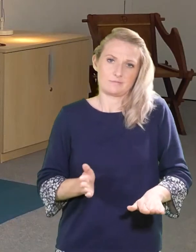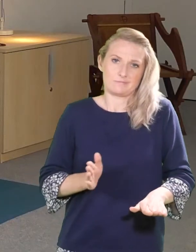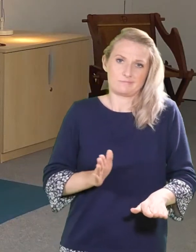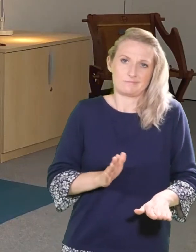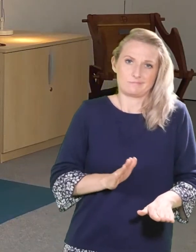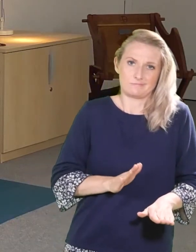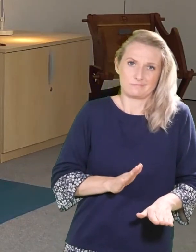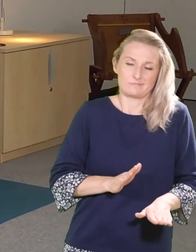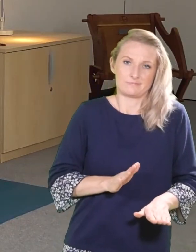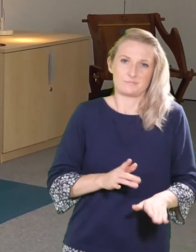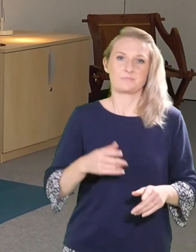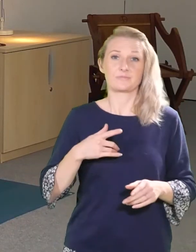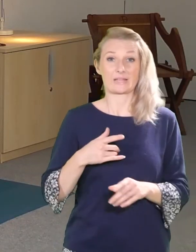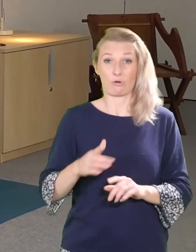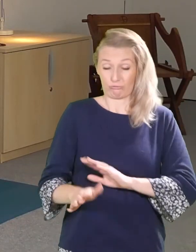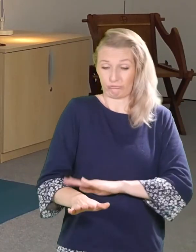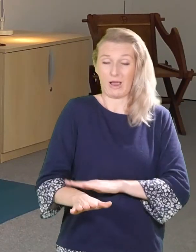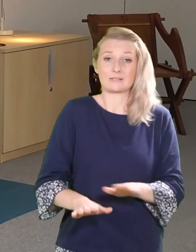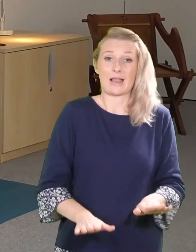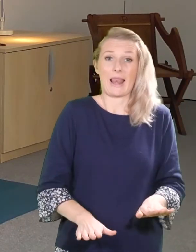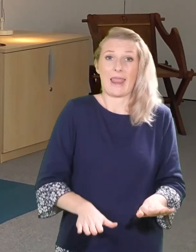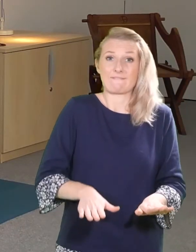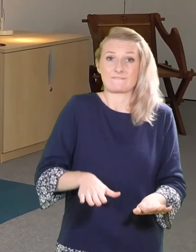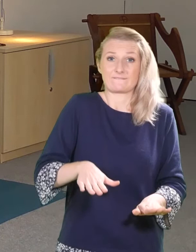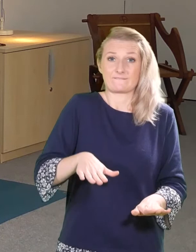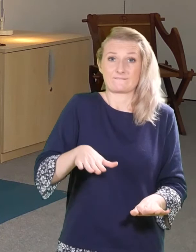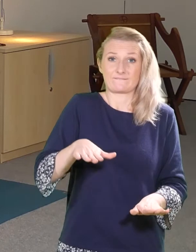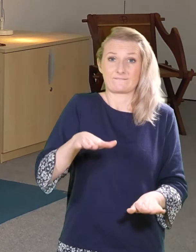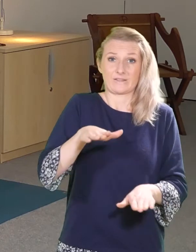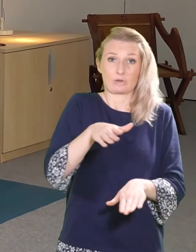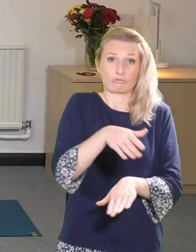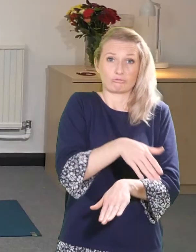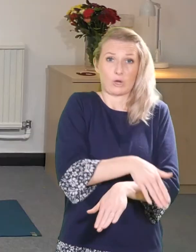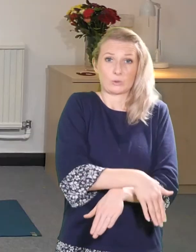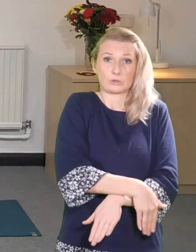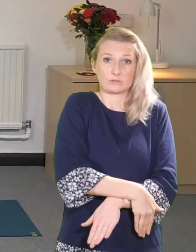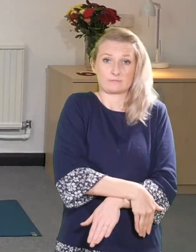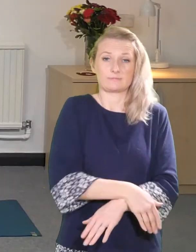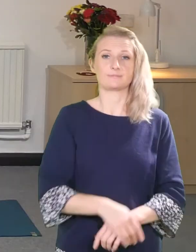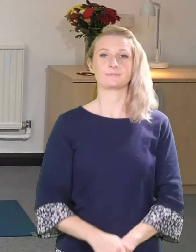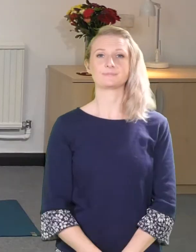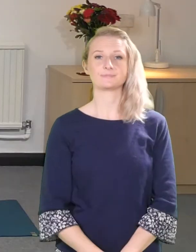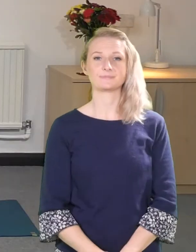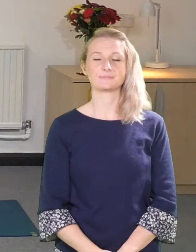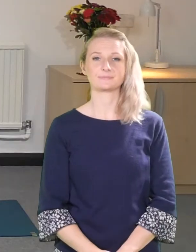Gently lift the right leg up and then cross it over the top.